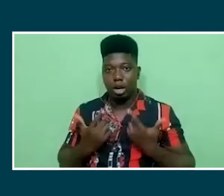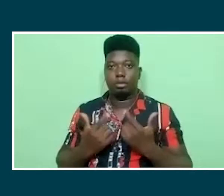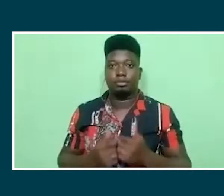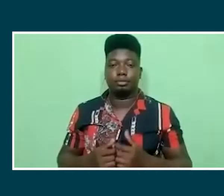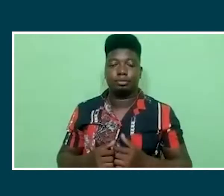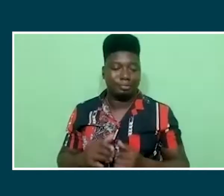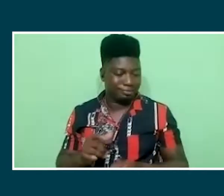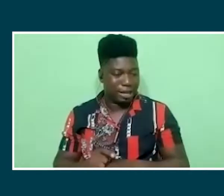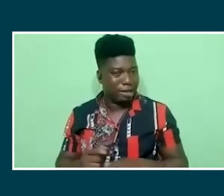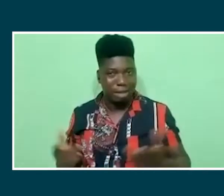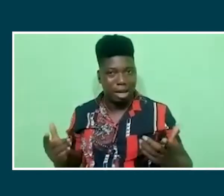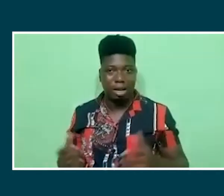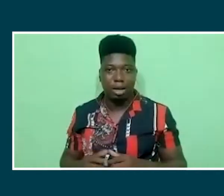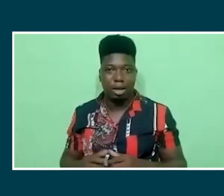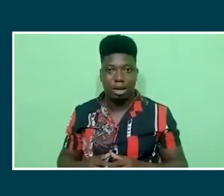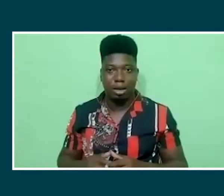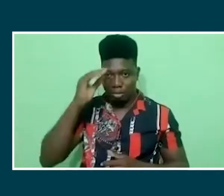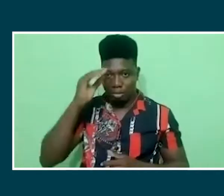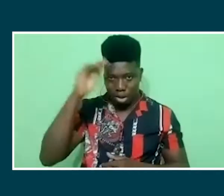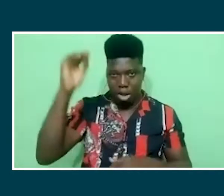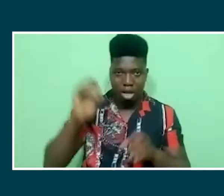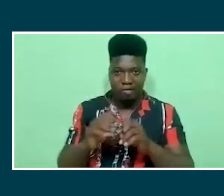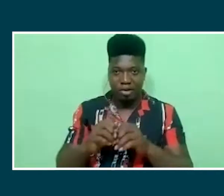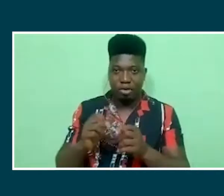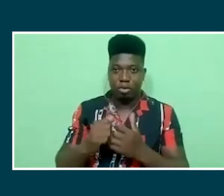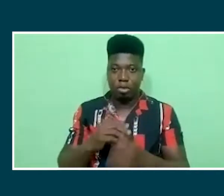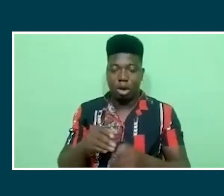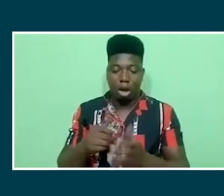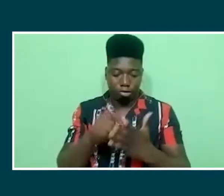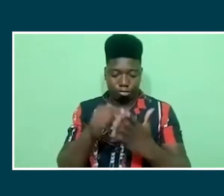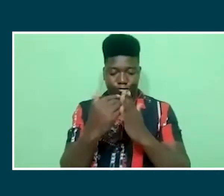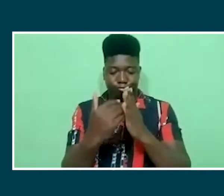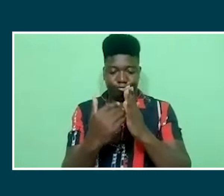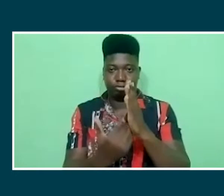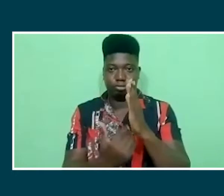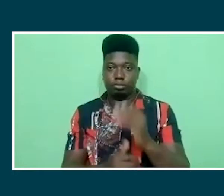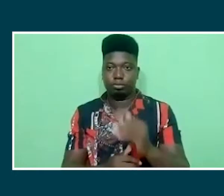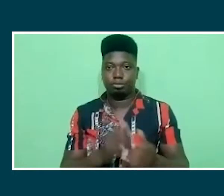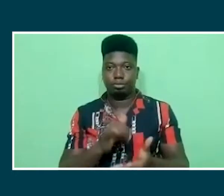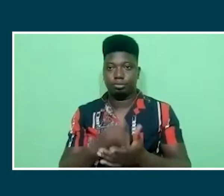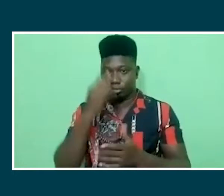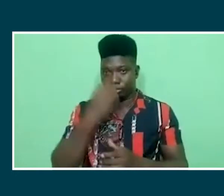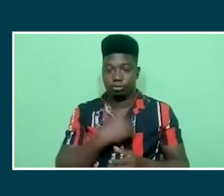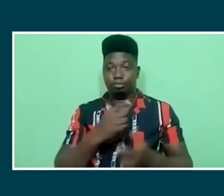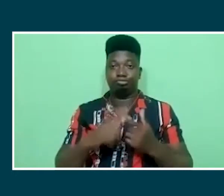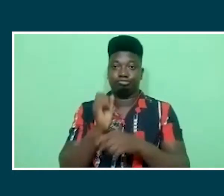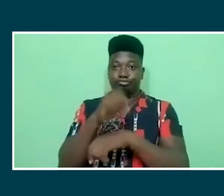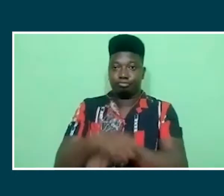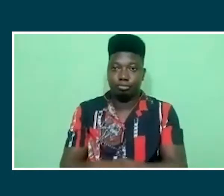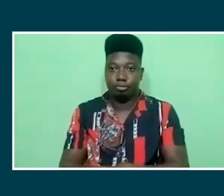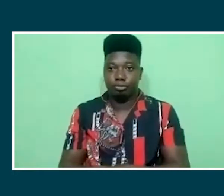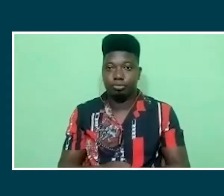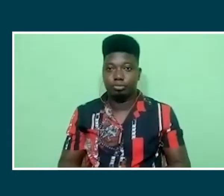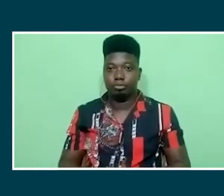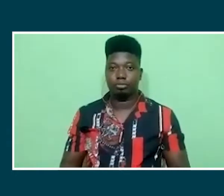man, even with all that context, it was hard for me to overcome the self-stigma of seeing a